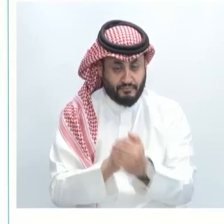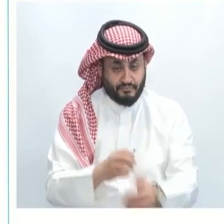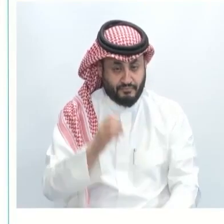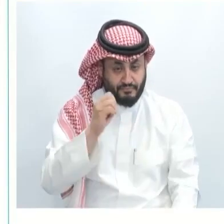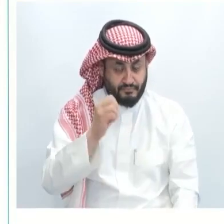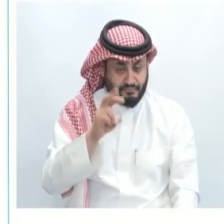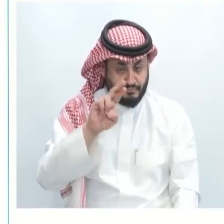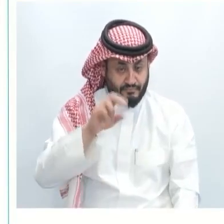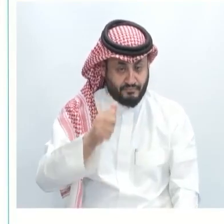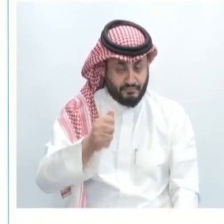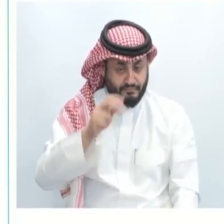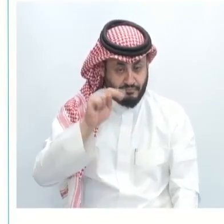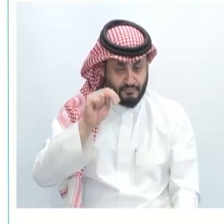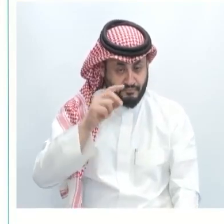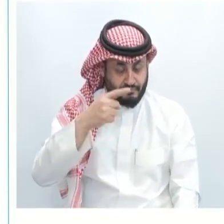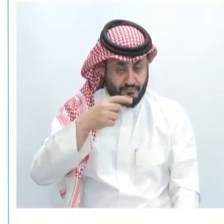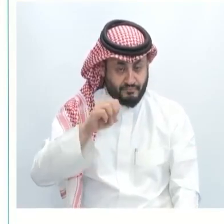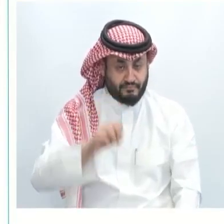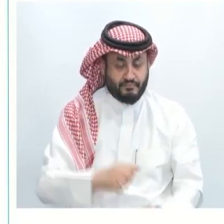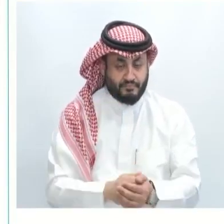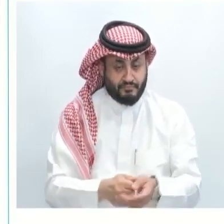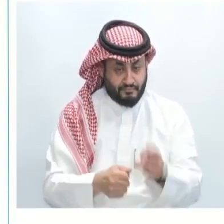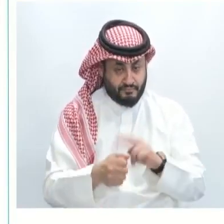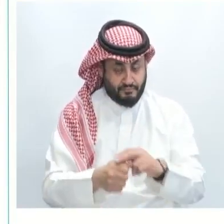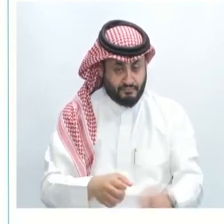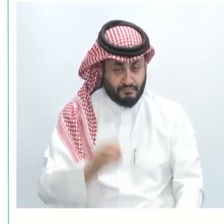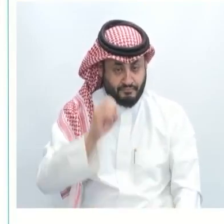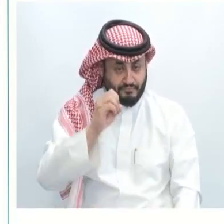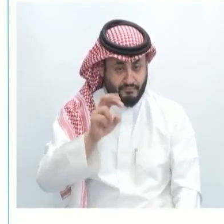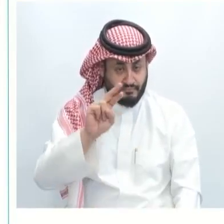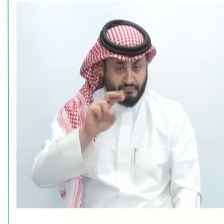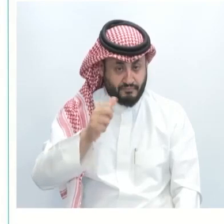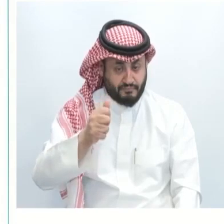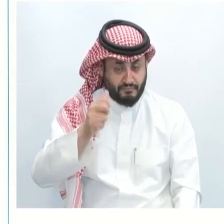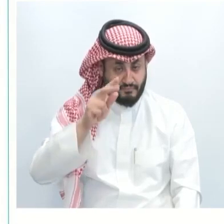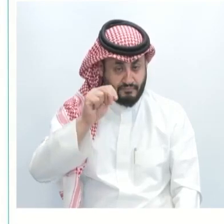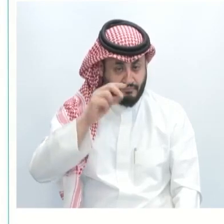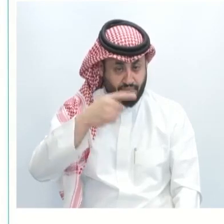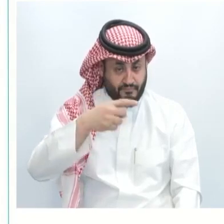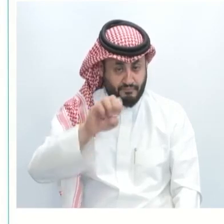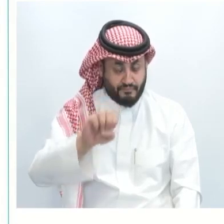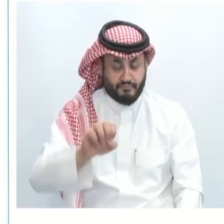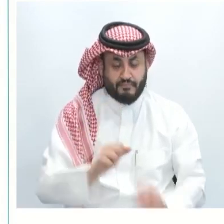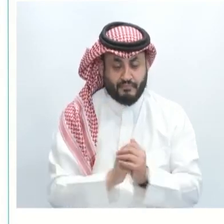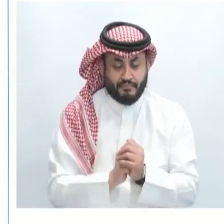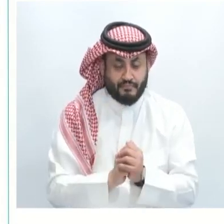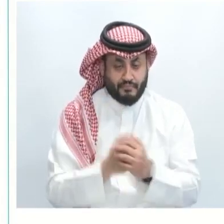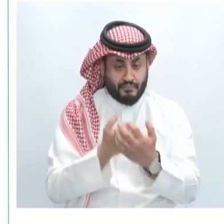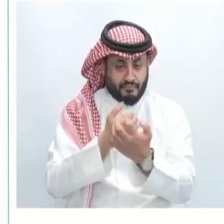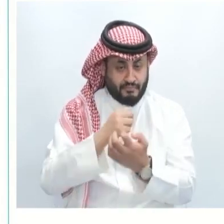was orange. Orange. Say with me,